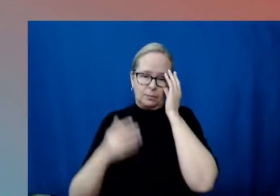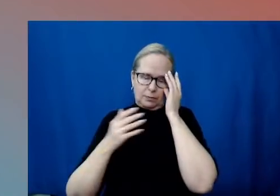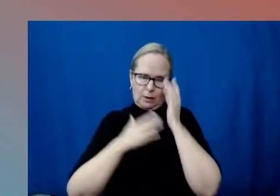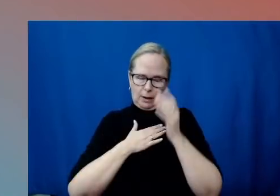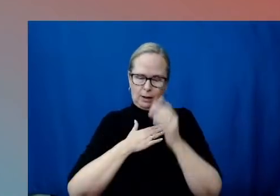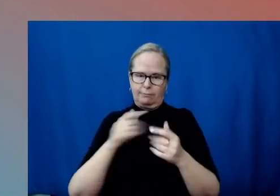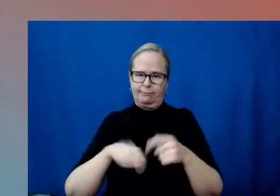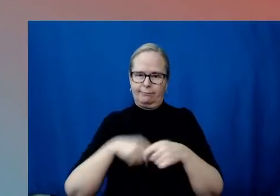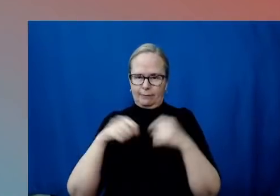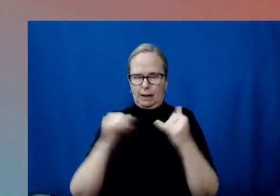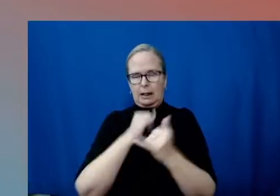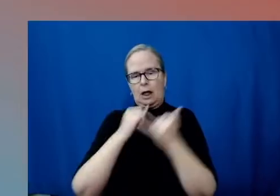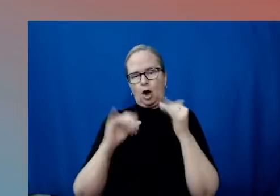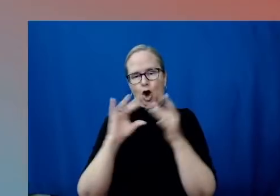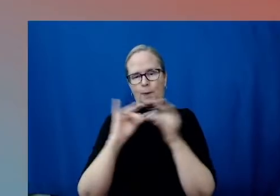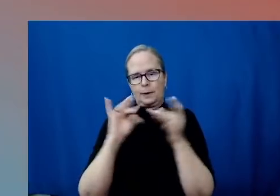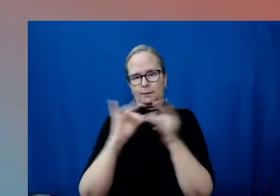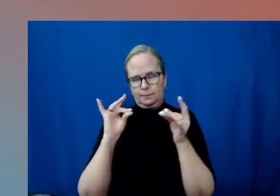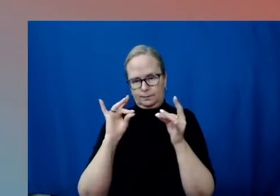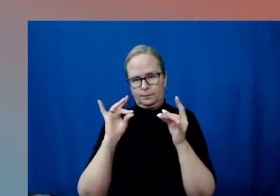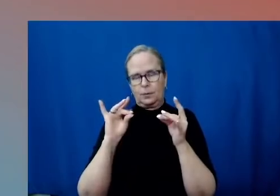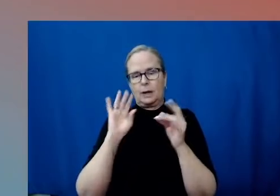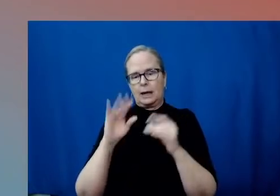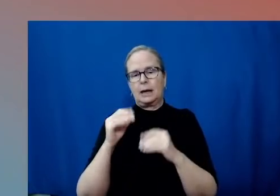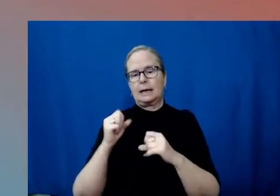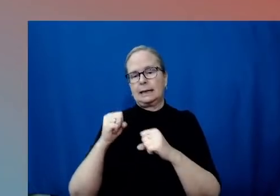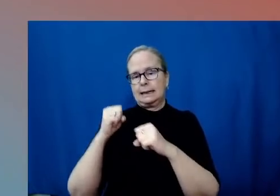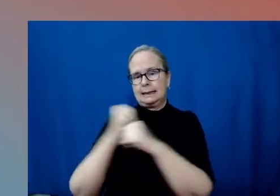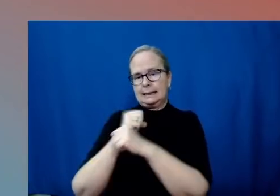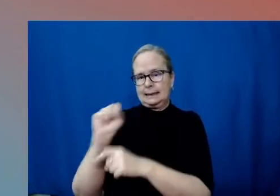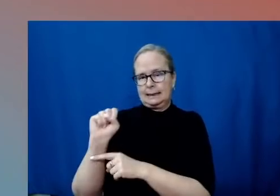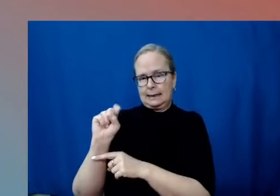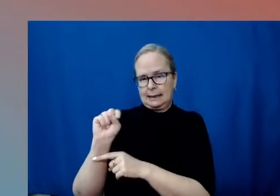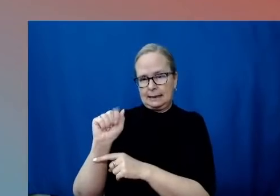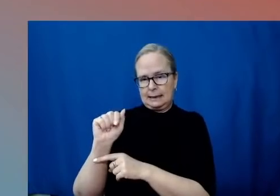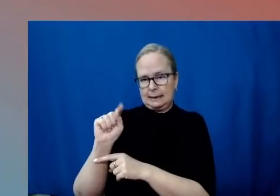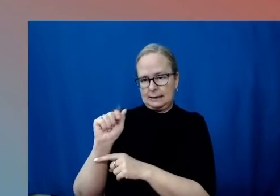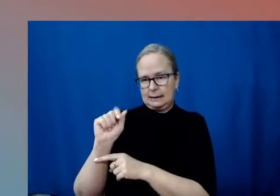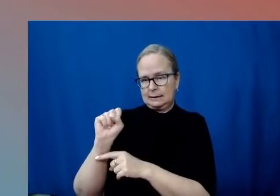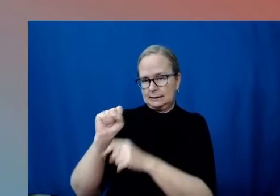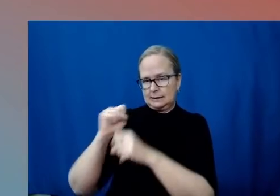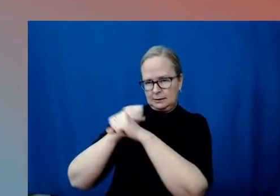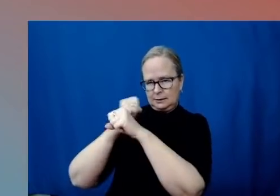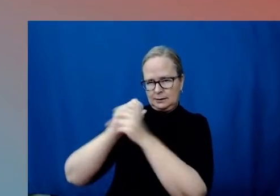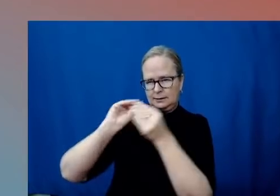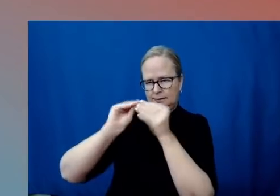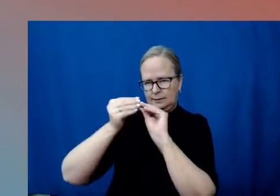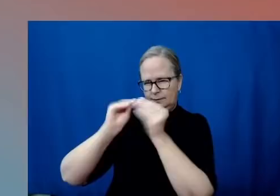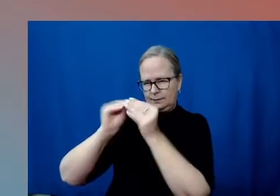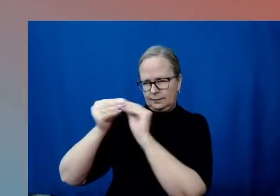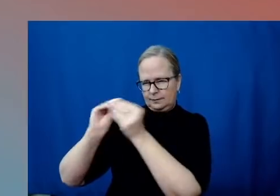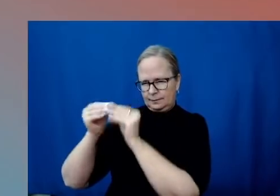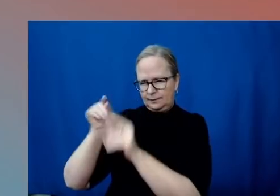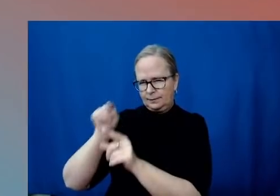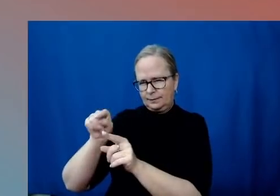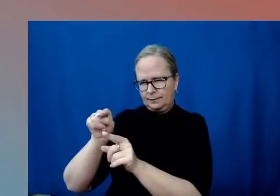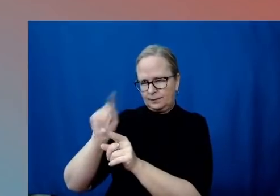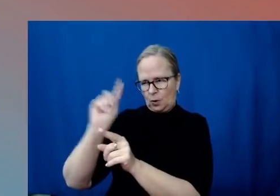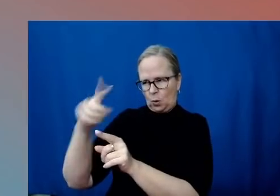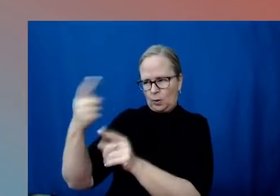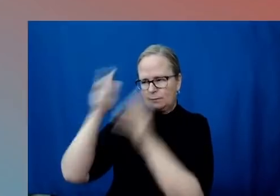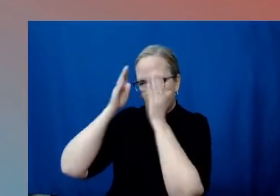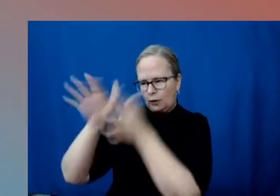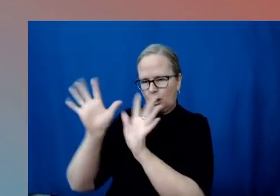that these stats they're not stats, they're people. Like if you're talking about